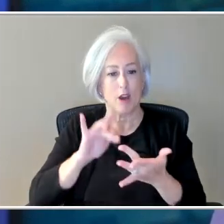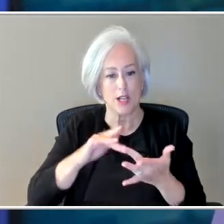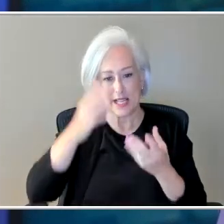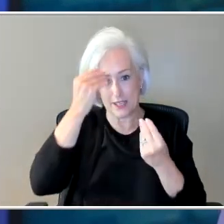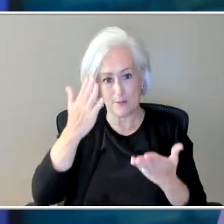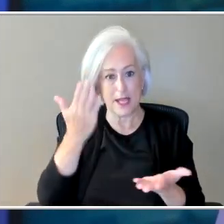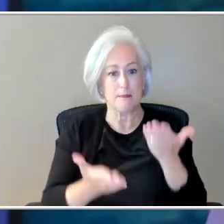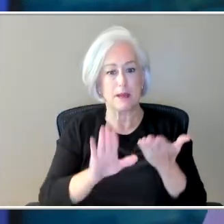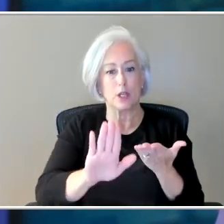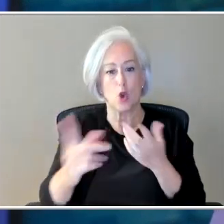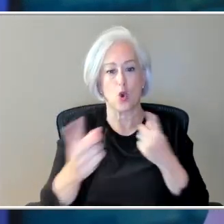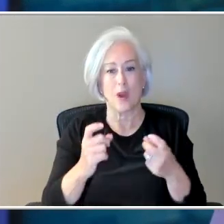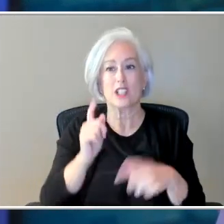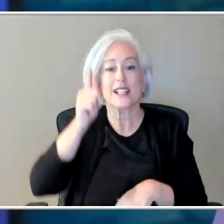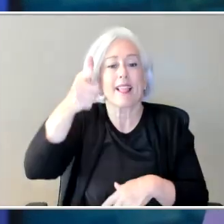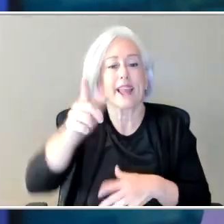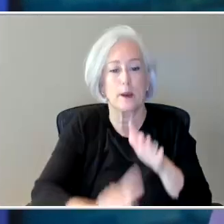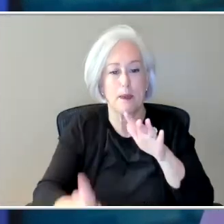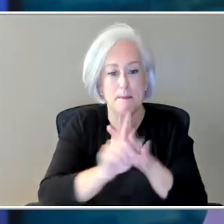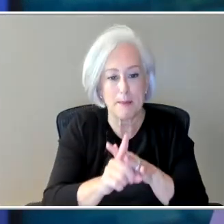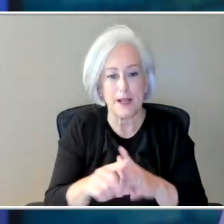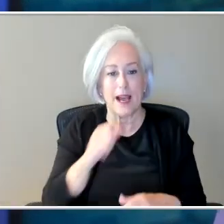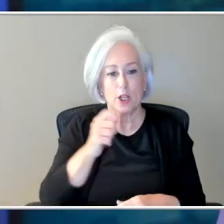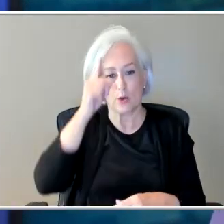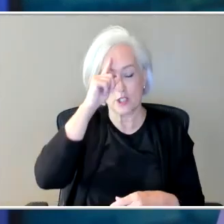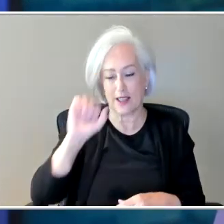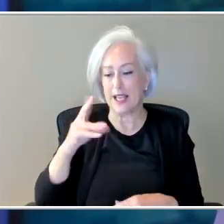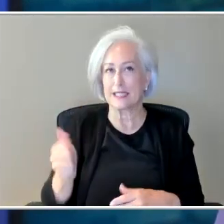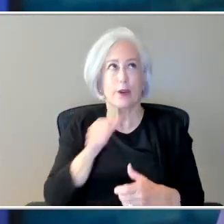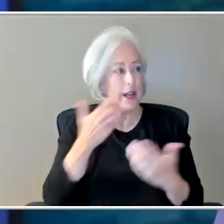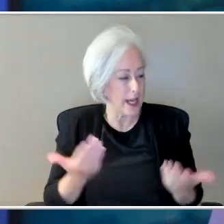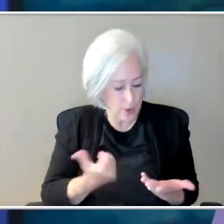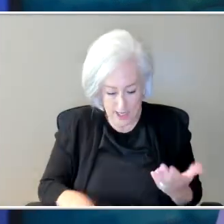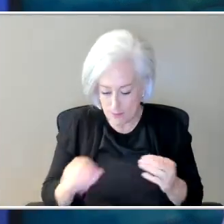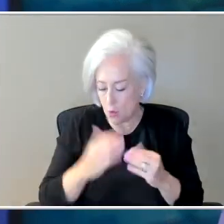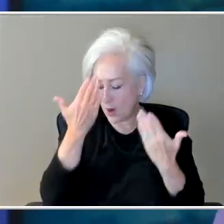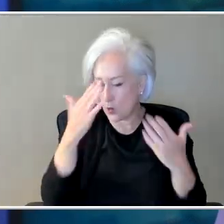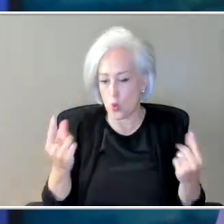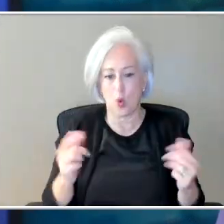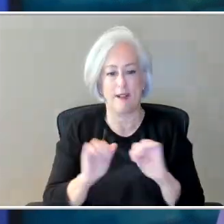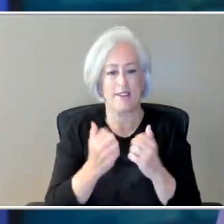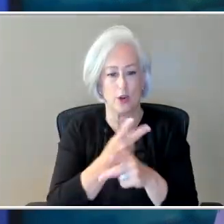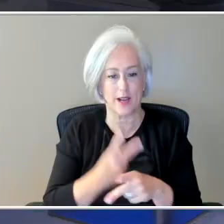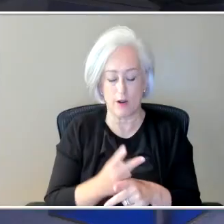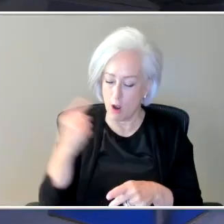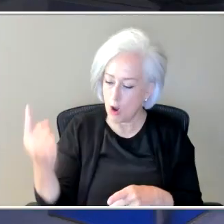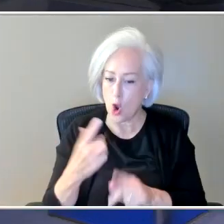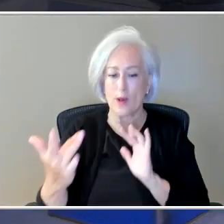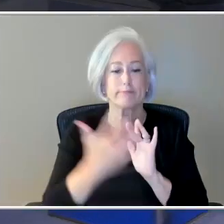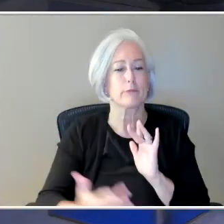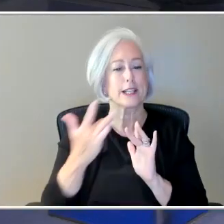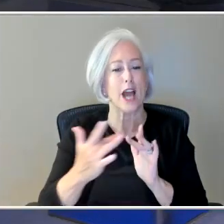bit later on, and I don't want you to think, Sarah's gone, okay, I'll figure it out. No, always keep asking questions and reach out. Okay. Terry,